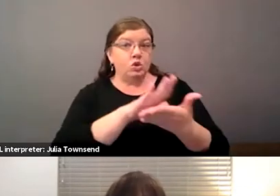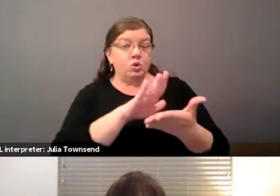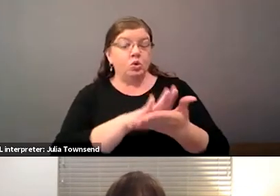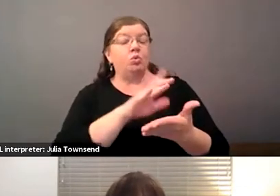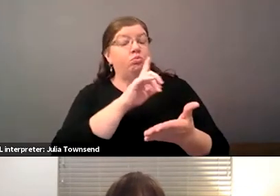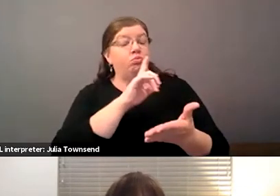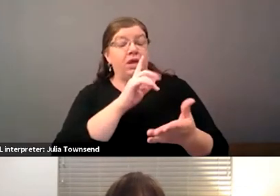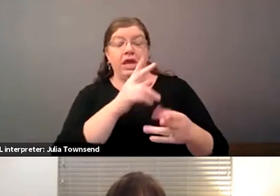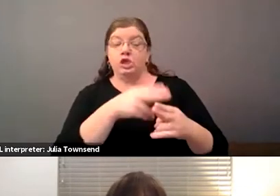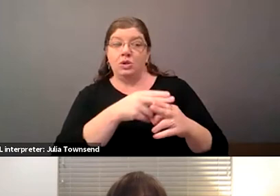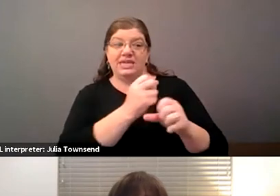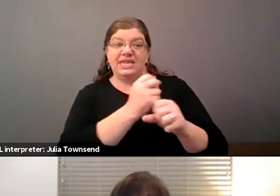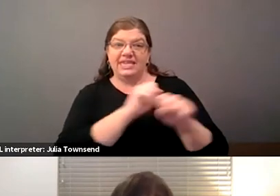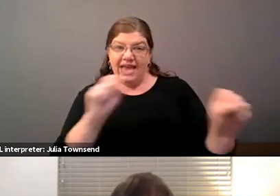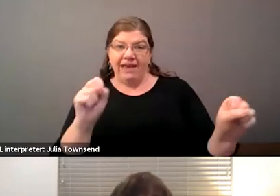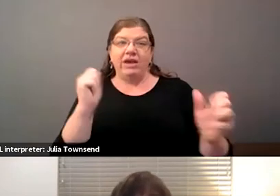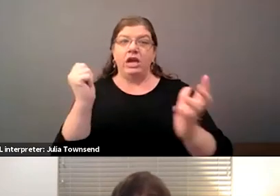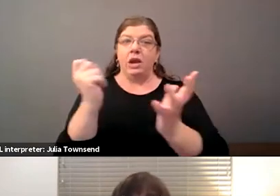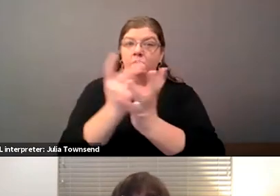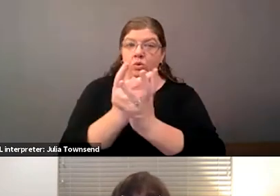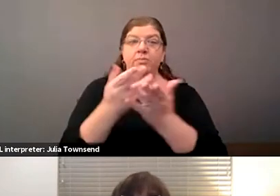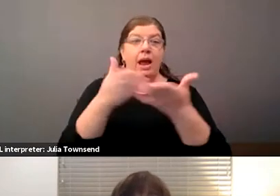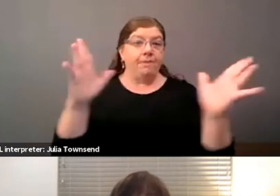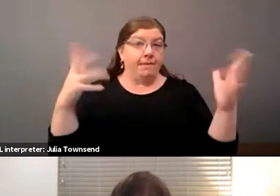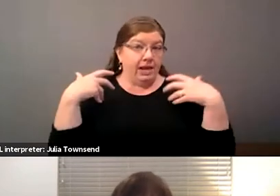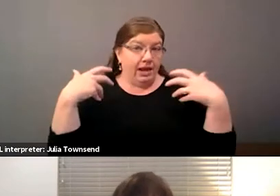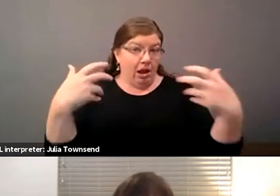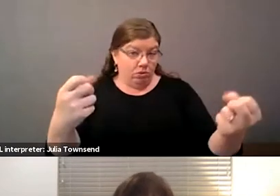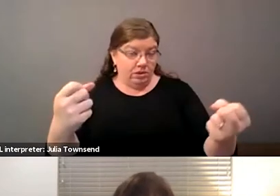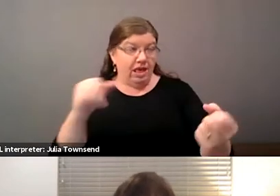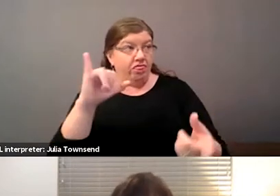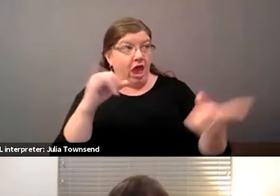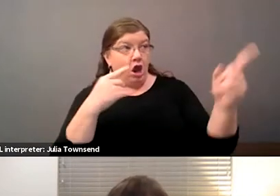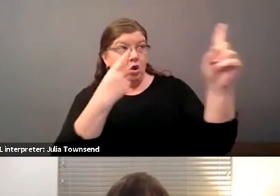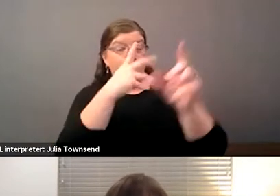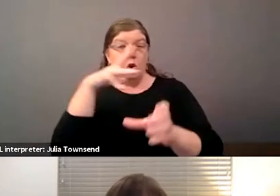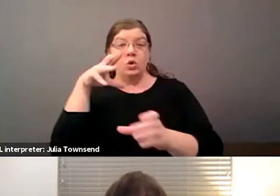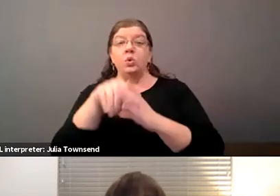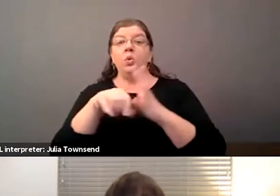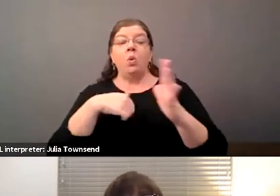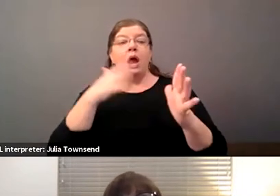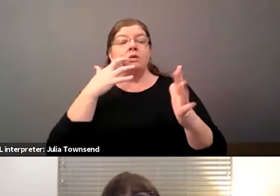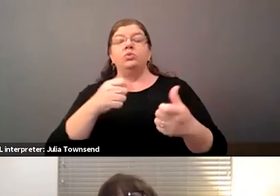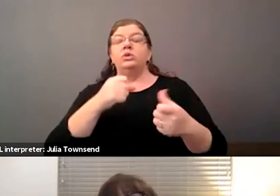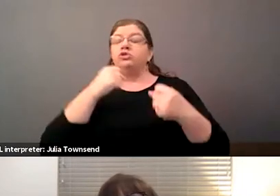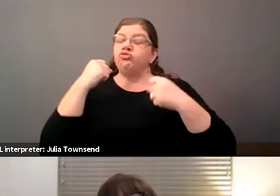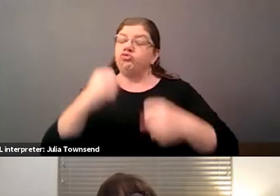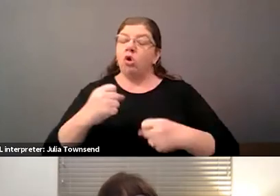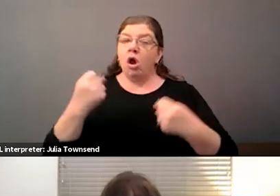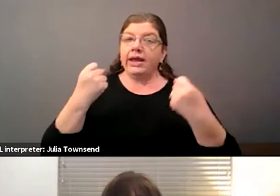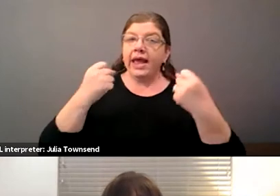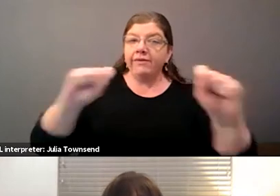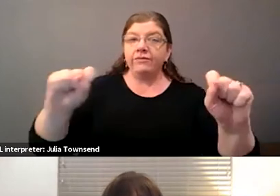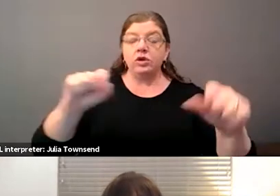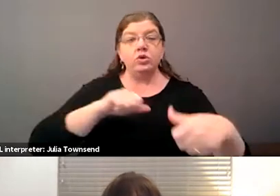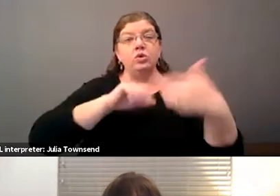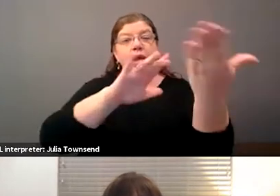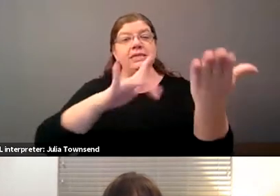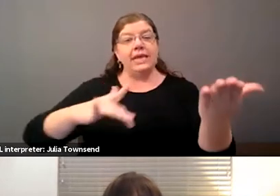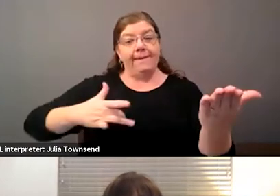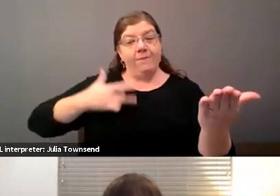public health and included in that goal is our determined effort to address the emotional